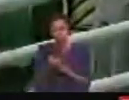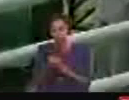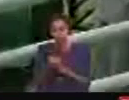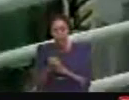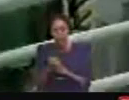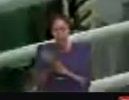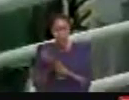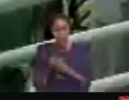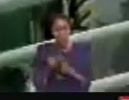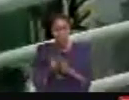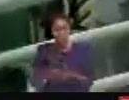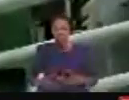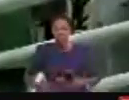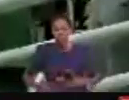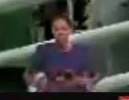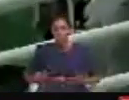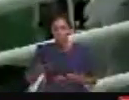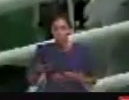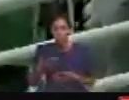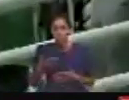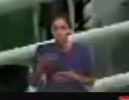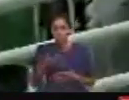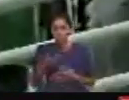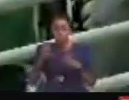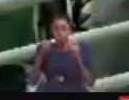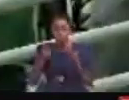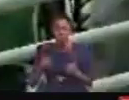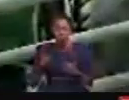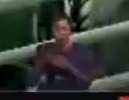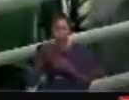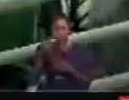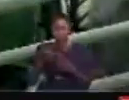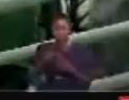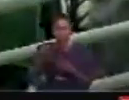life. There's power in the name of Jesus.